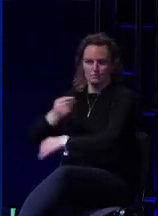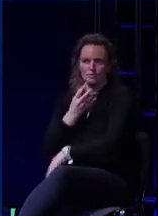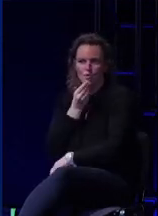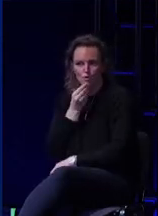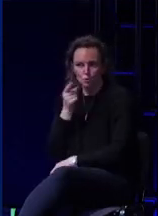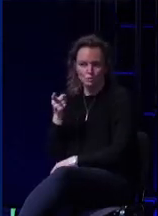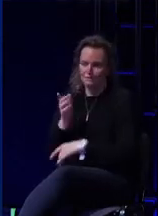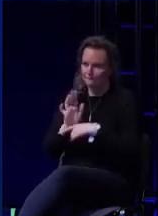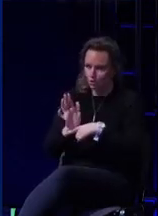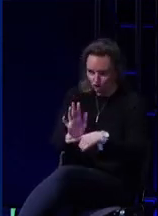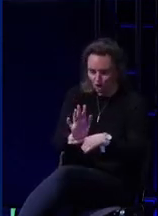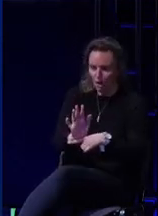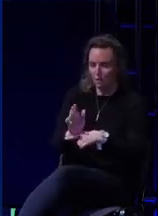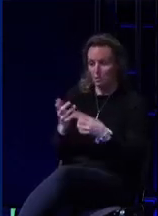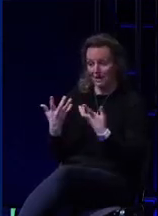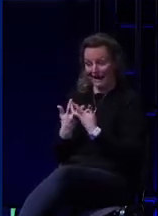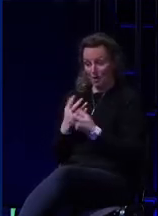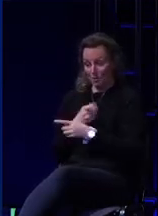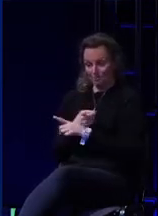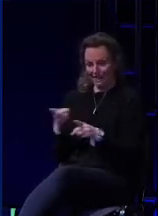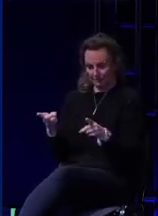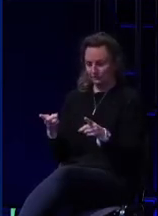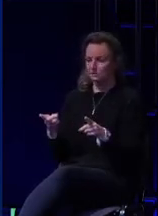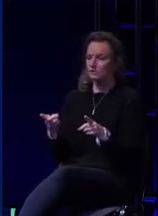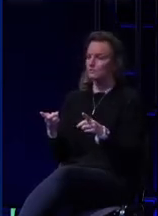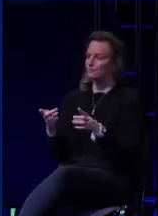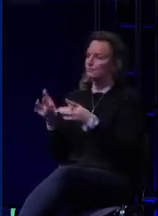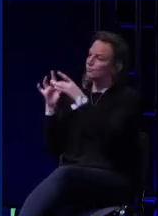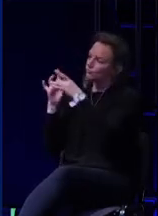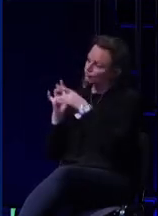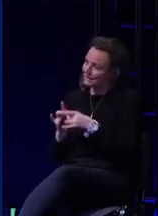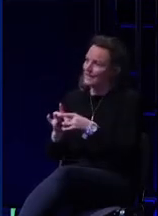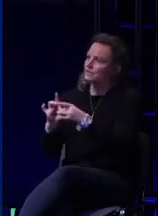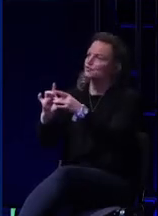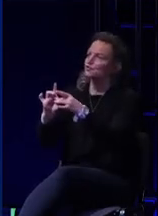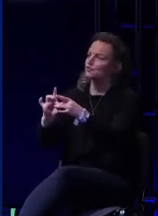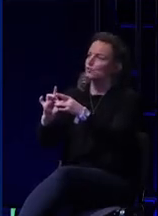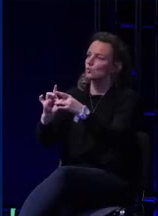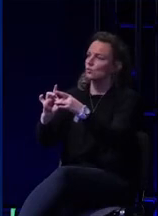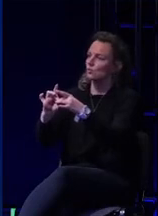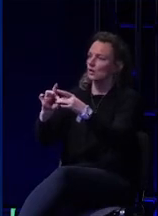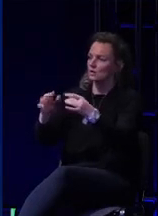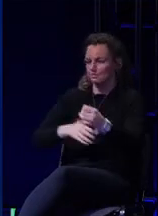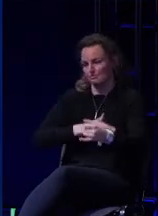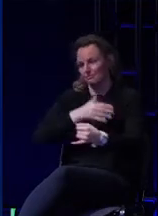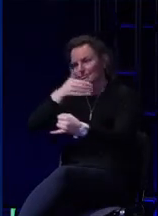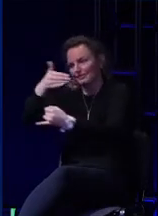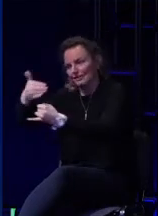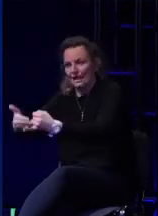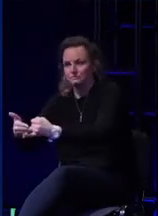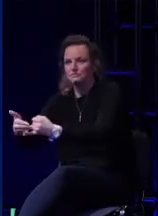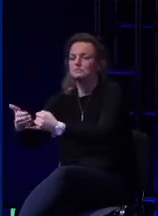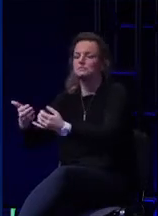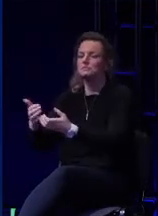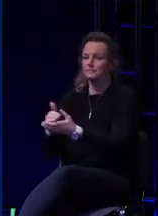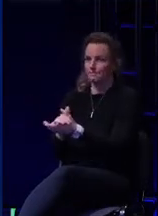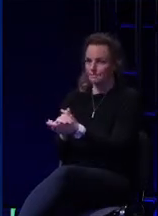And how that then sort of relates to the back end. And